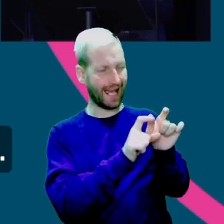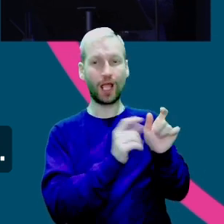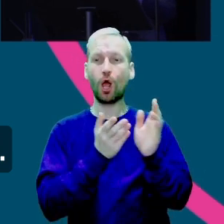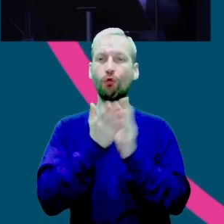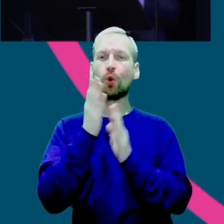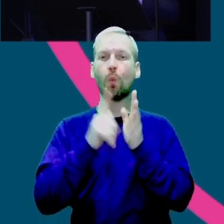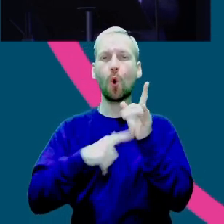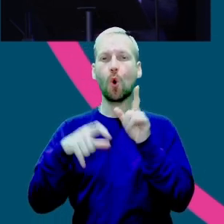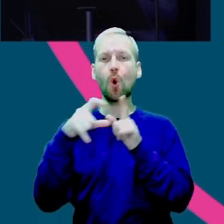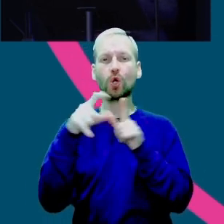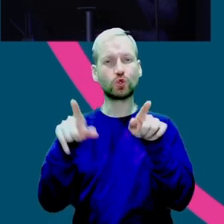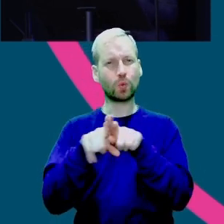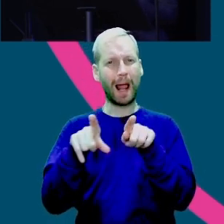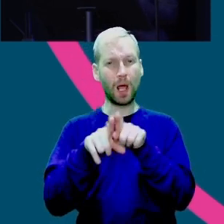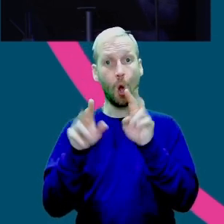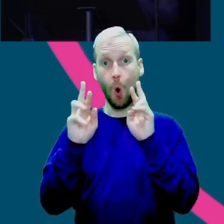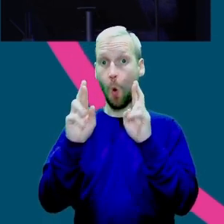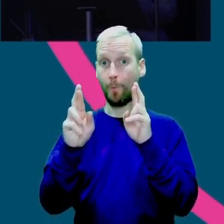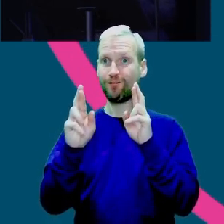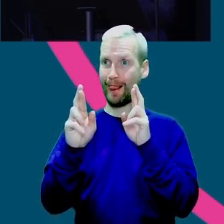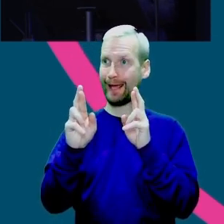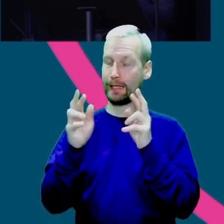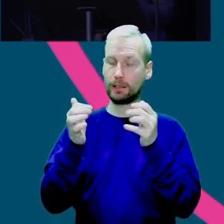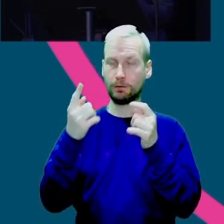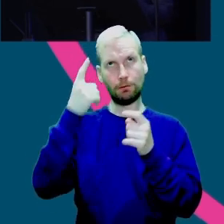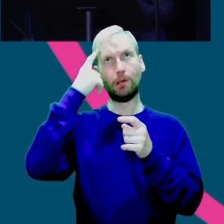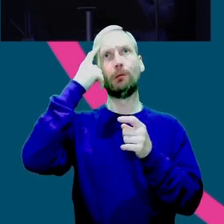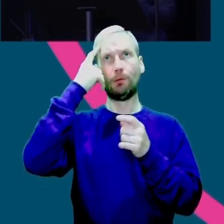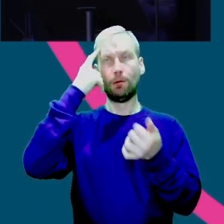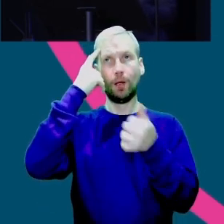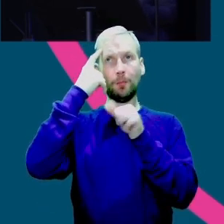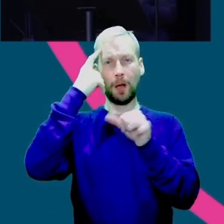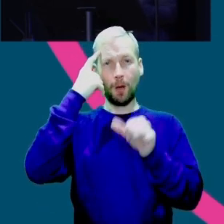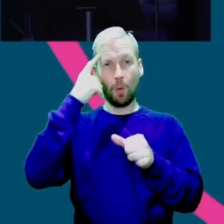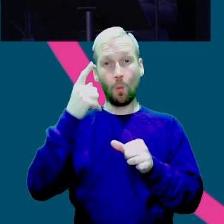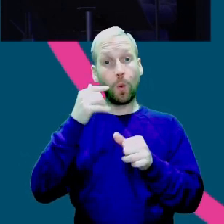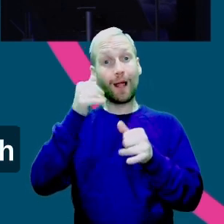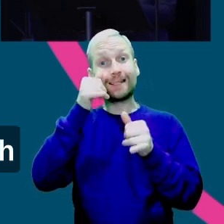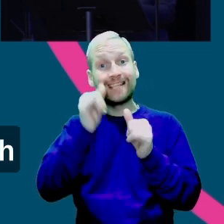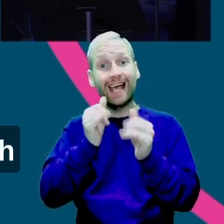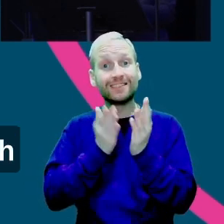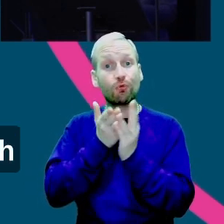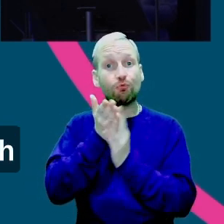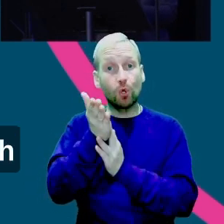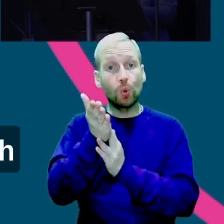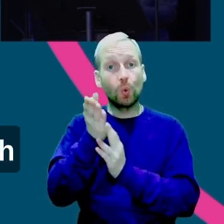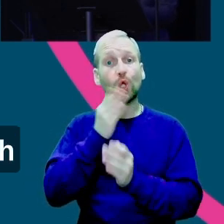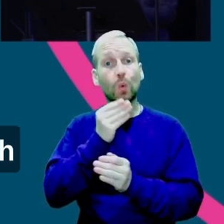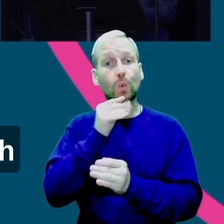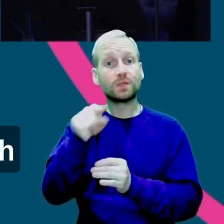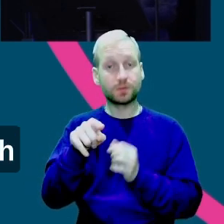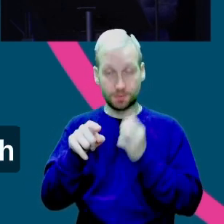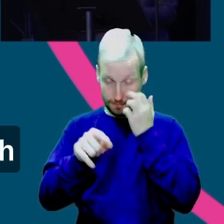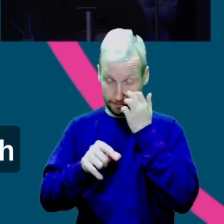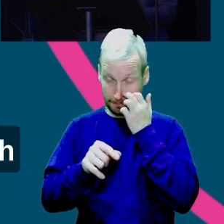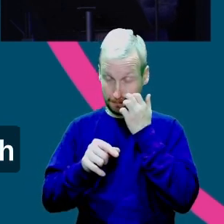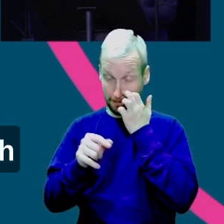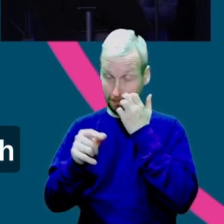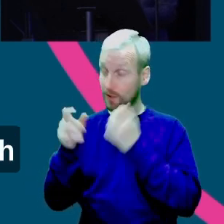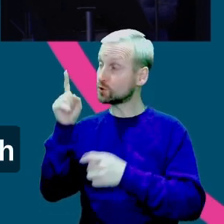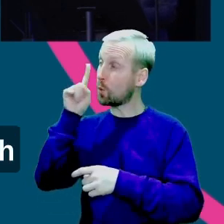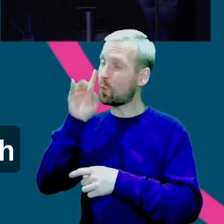ward also. So we've addressed that, but we'll obviously get to test that out. And then the rather bland looking